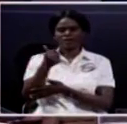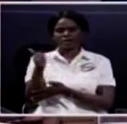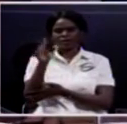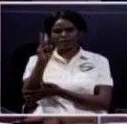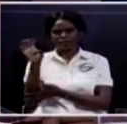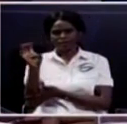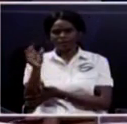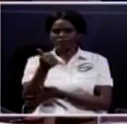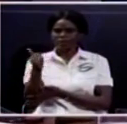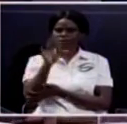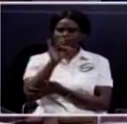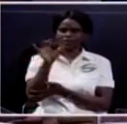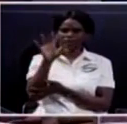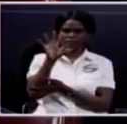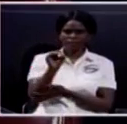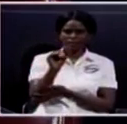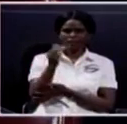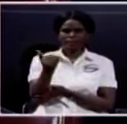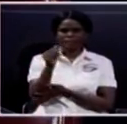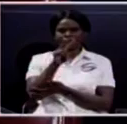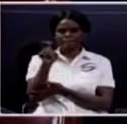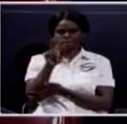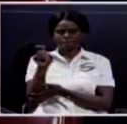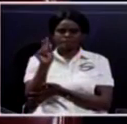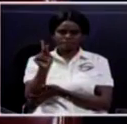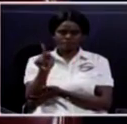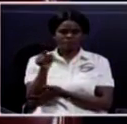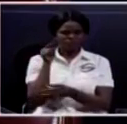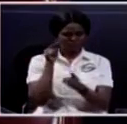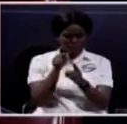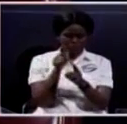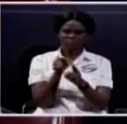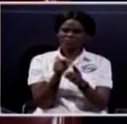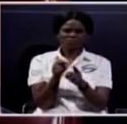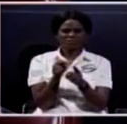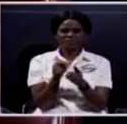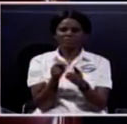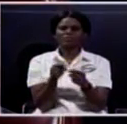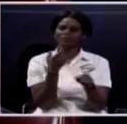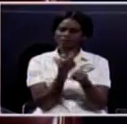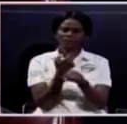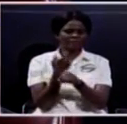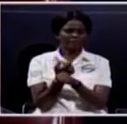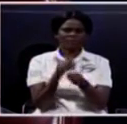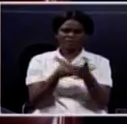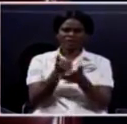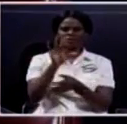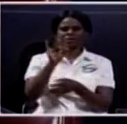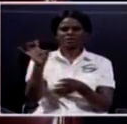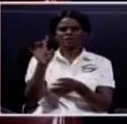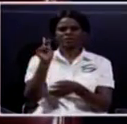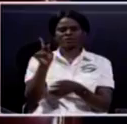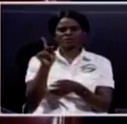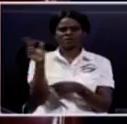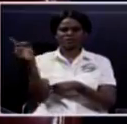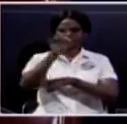it's 200. Others 850, now it's 200. This is a drastic reduction. No, how can you charge 800 kwacha to a day secondary